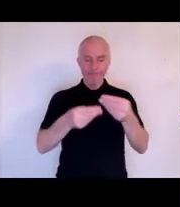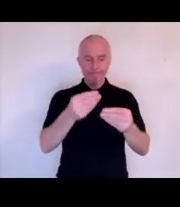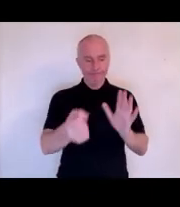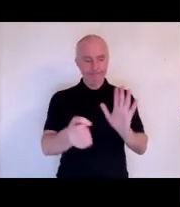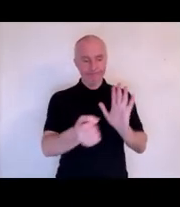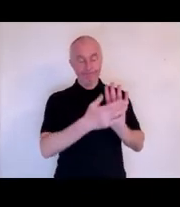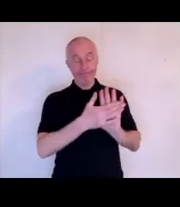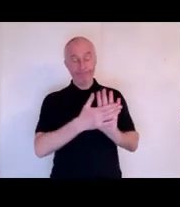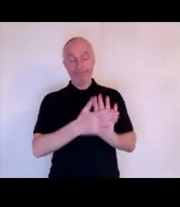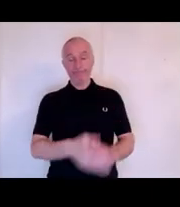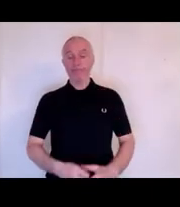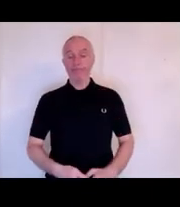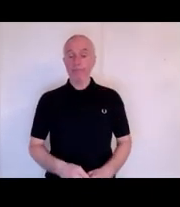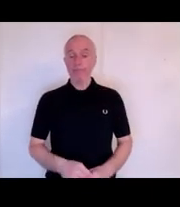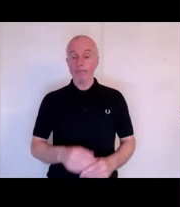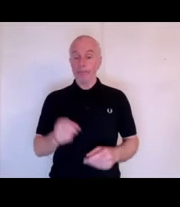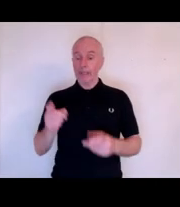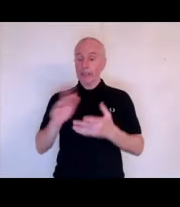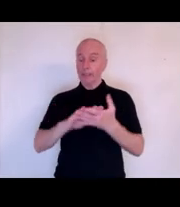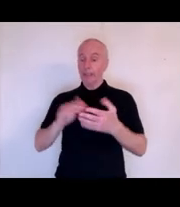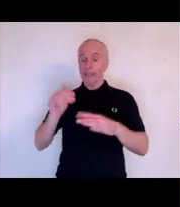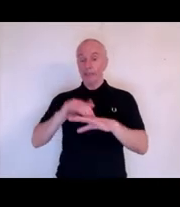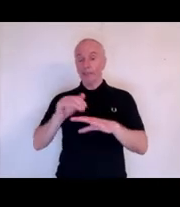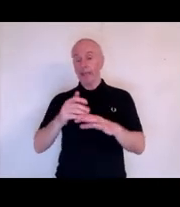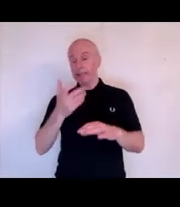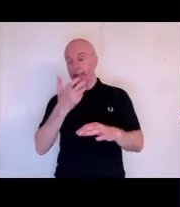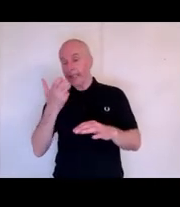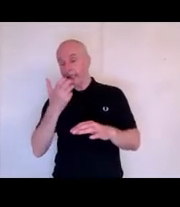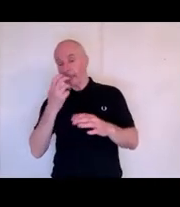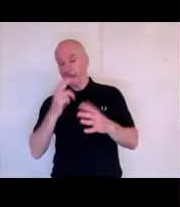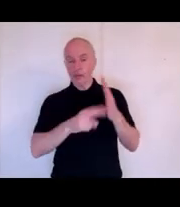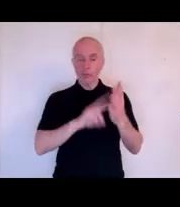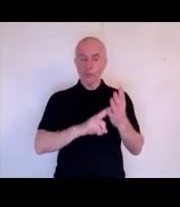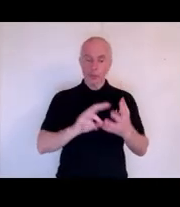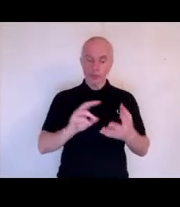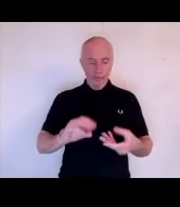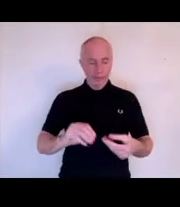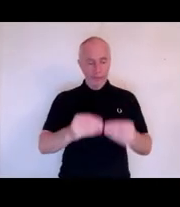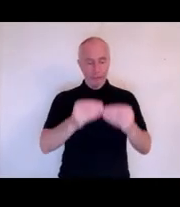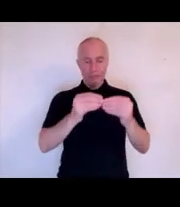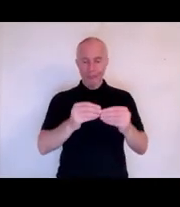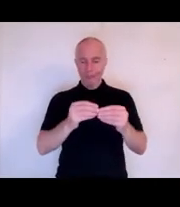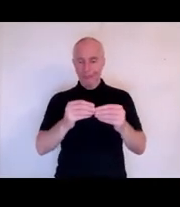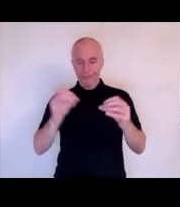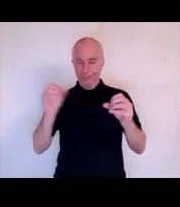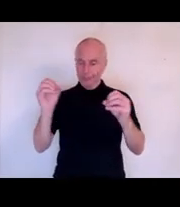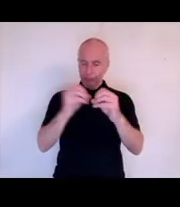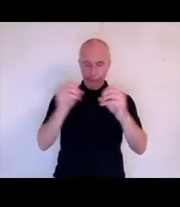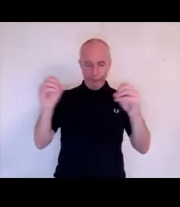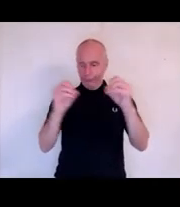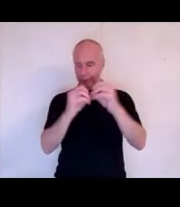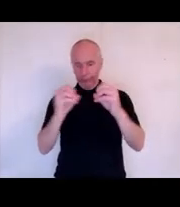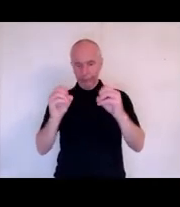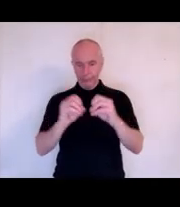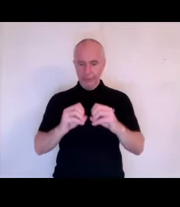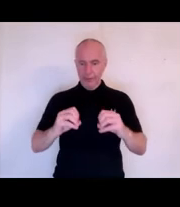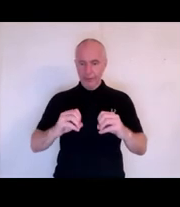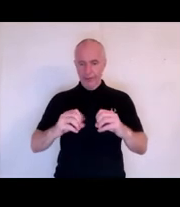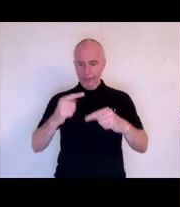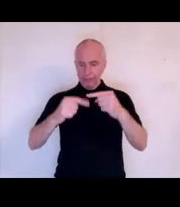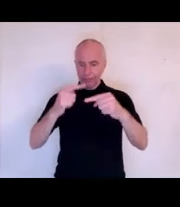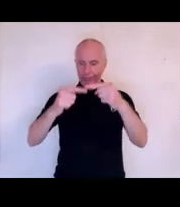So this affects the heat and neutron generation in the reactor, and affects how the reactor operates. And as I said before, we've got somewhere around